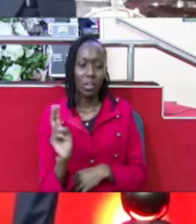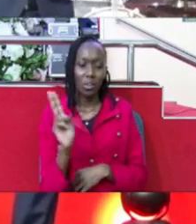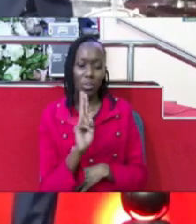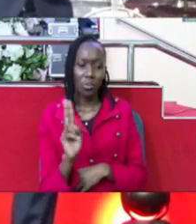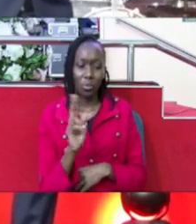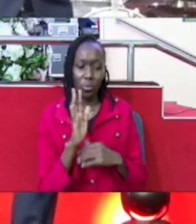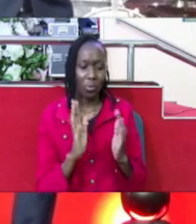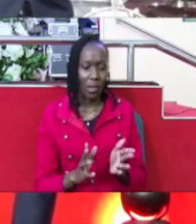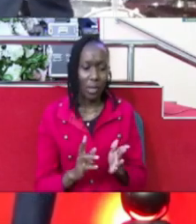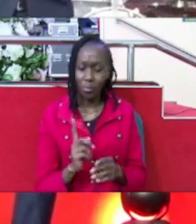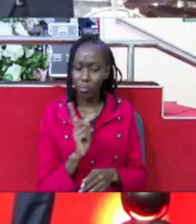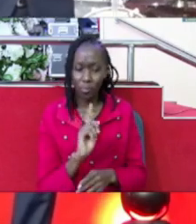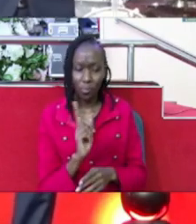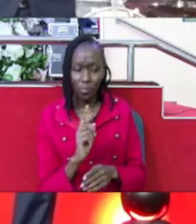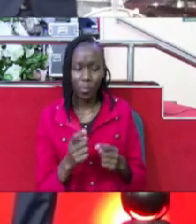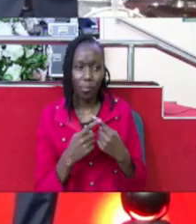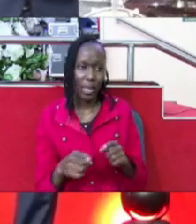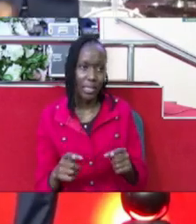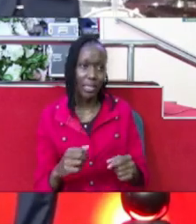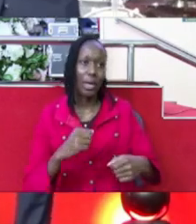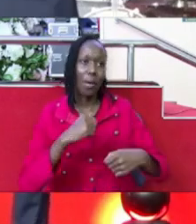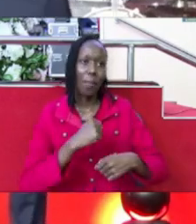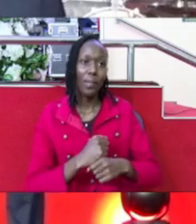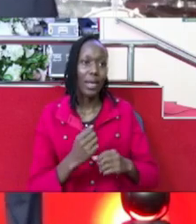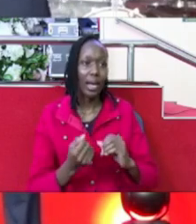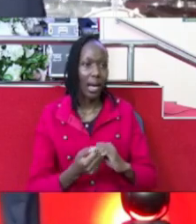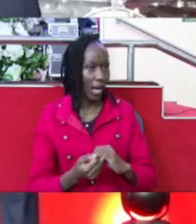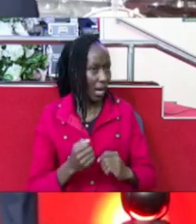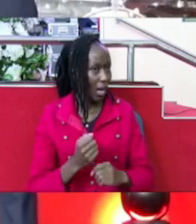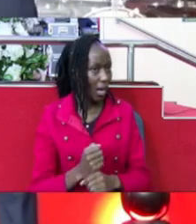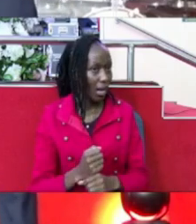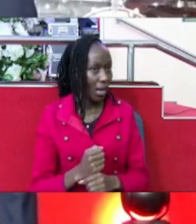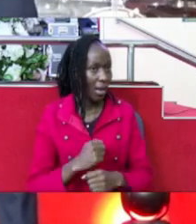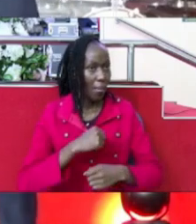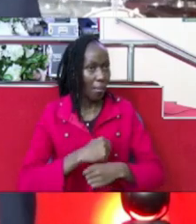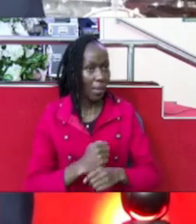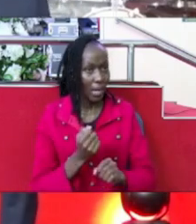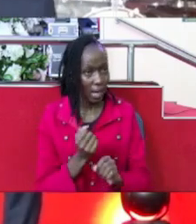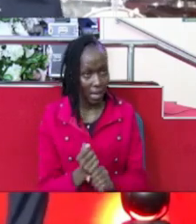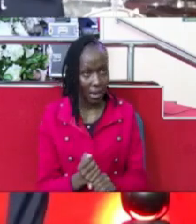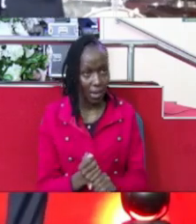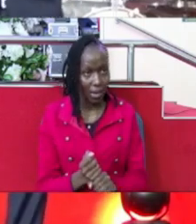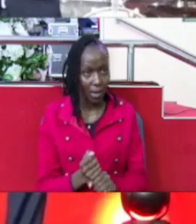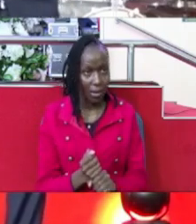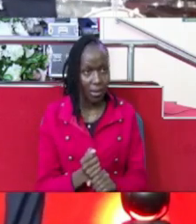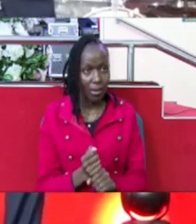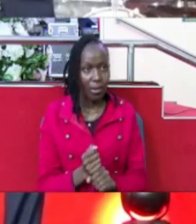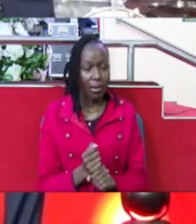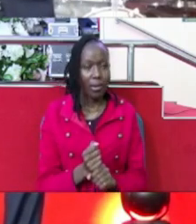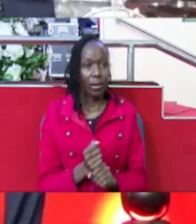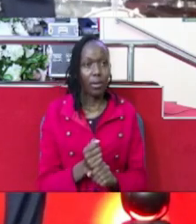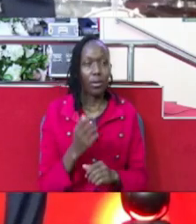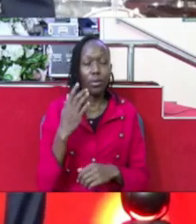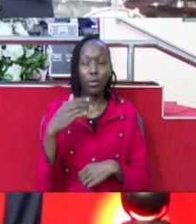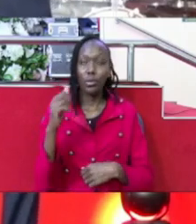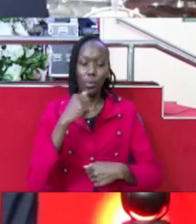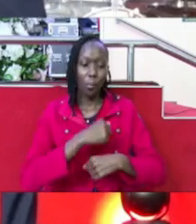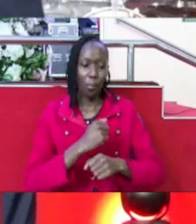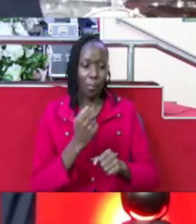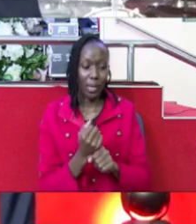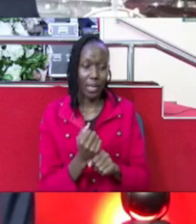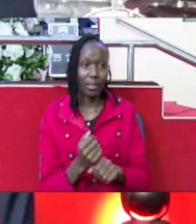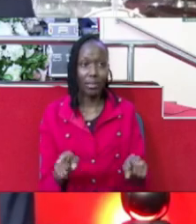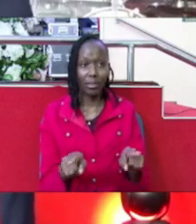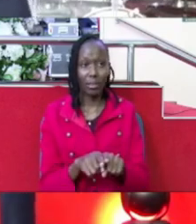kutumia bali ni wa kutengeza. And he does not only make but he raises people. Na hatengezi tu bali pia anainua